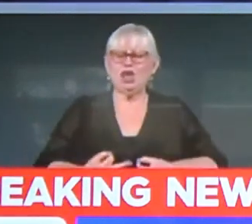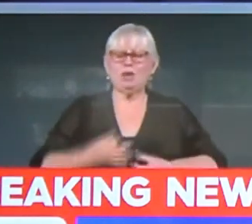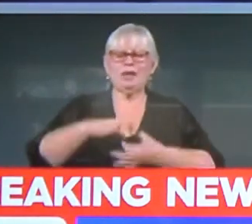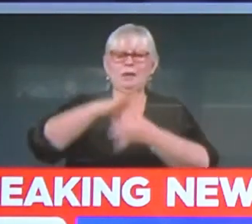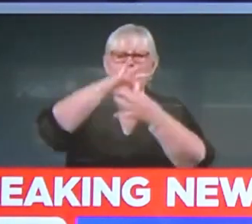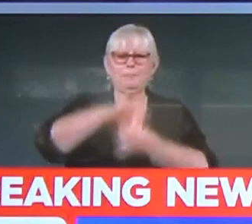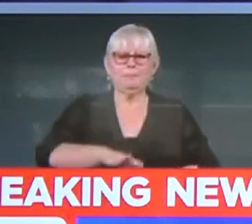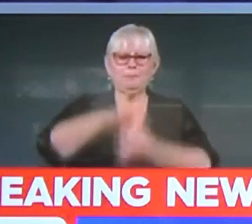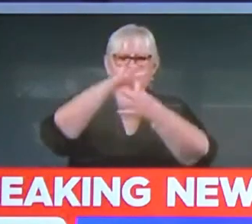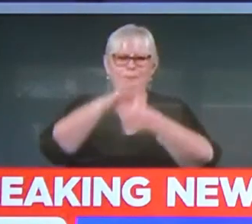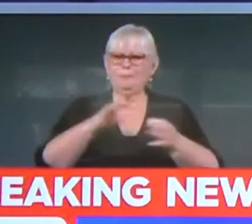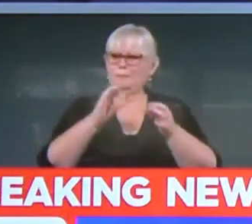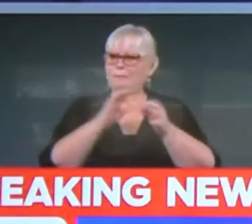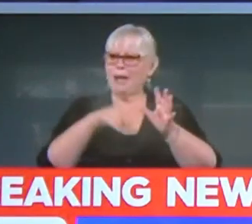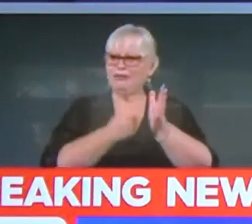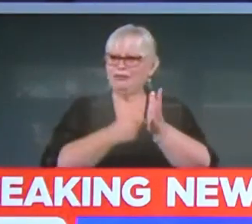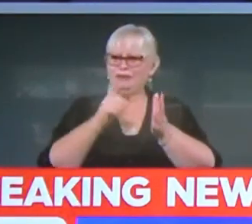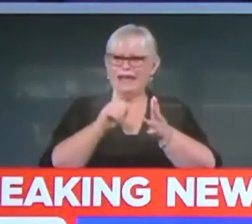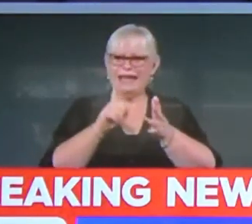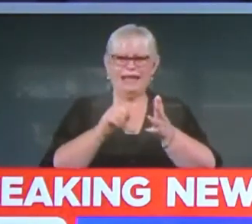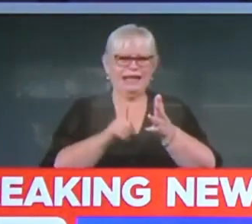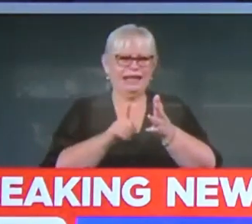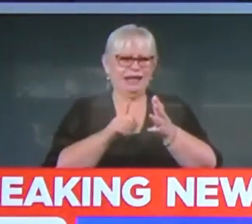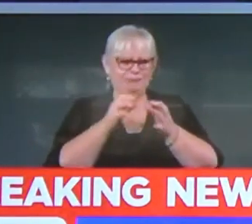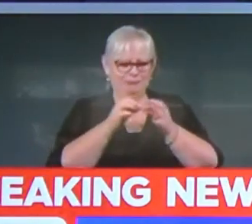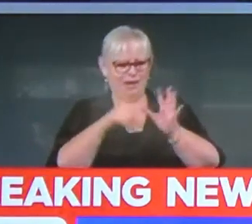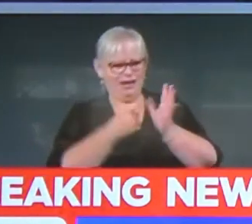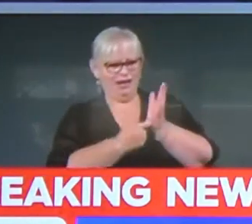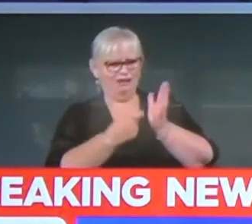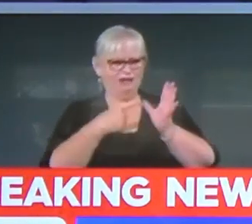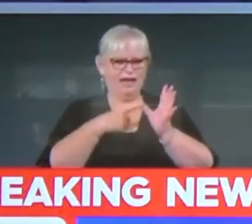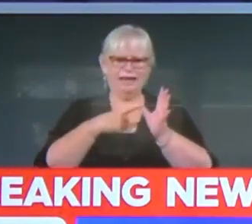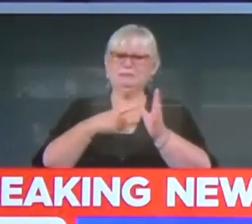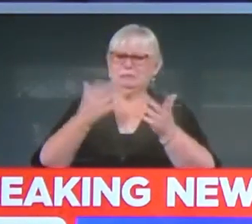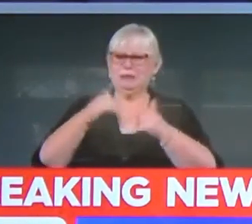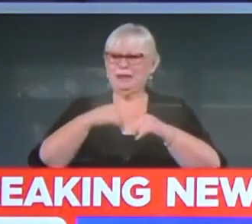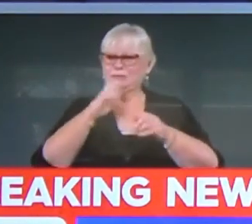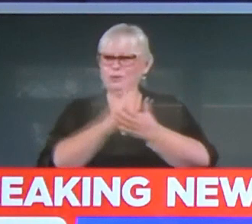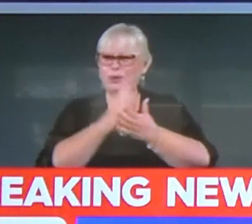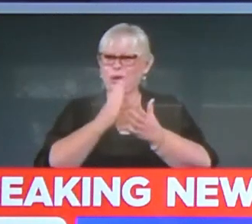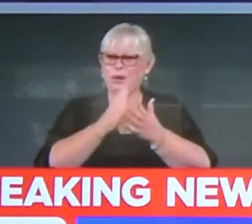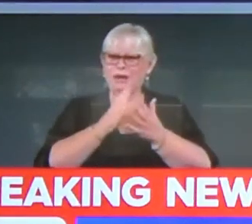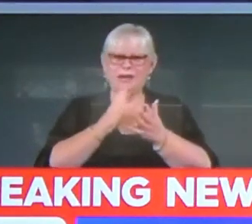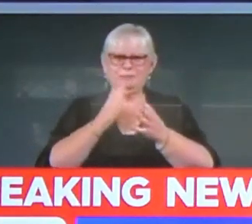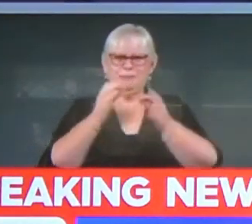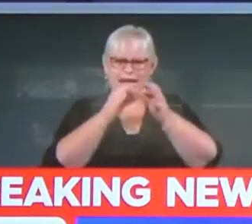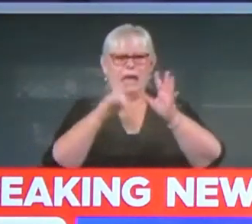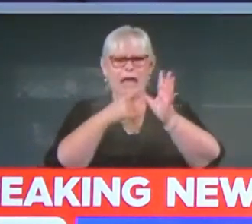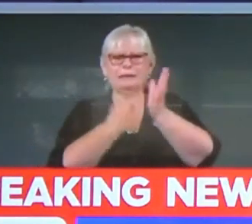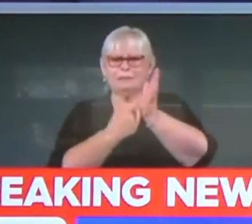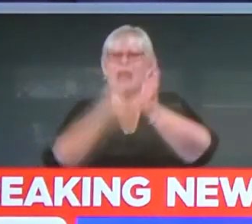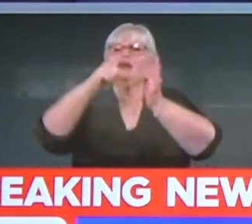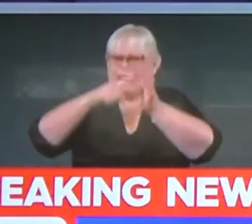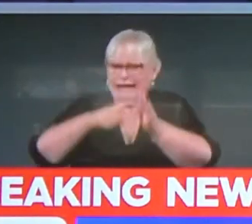barre, I hope I've pronounced that correct, I might need some help with that. I'm not quite sure what that is, to be honest, but